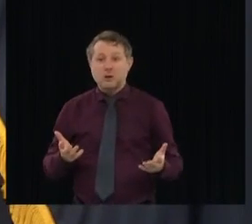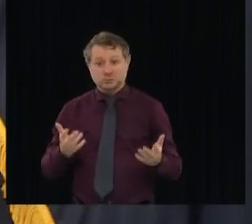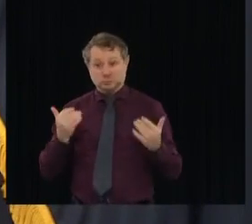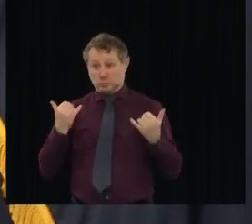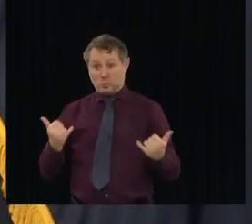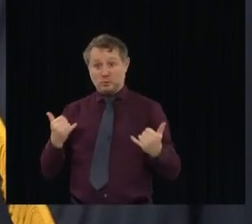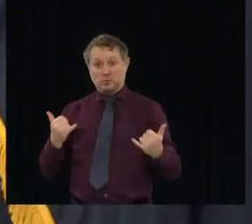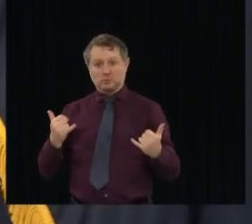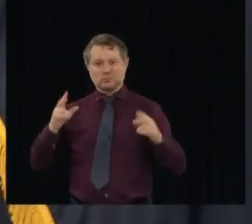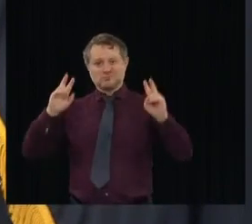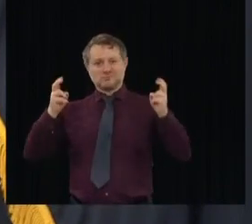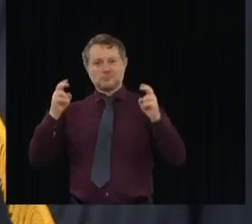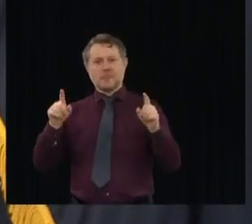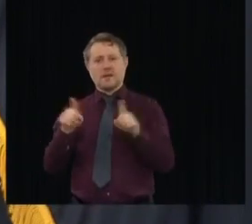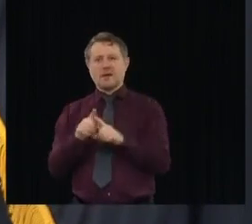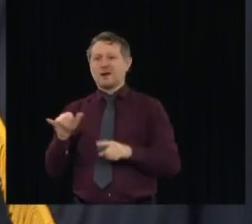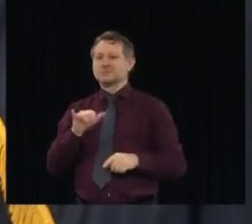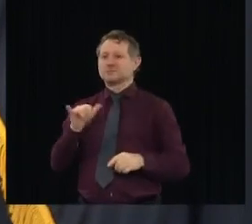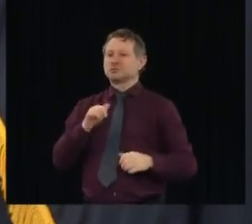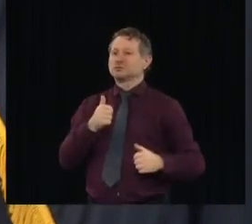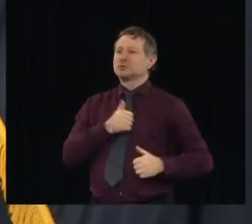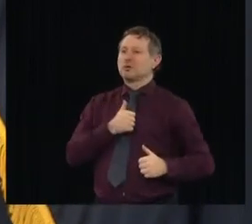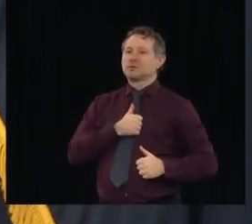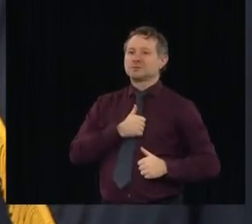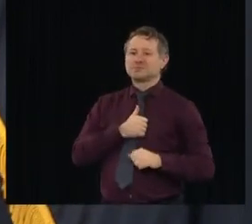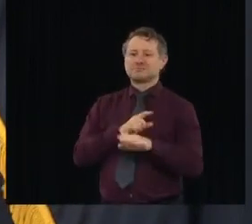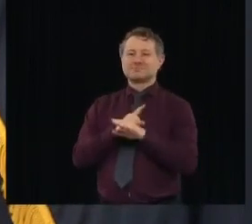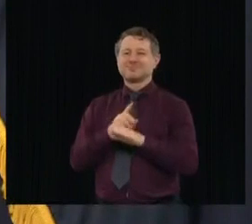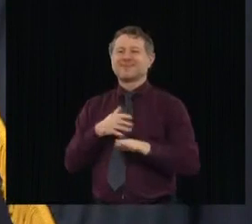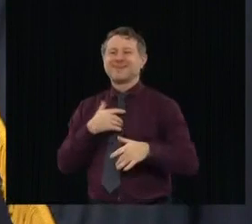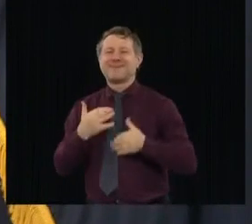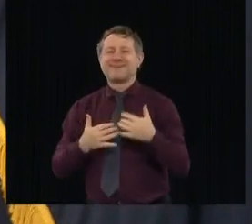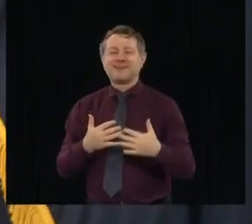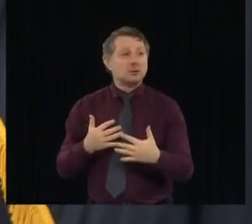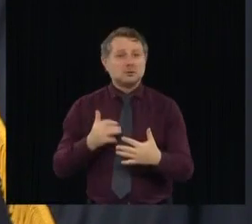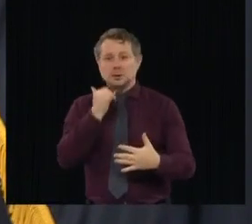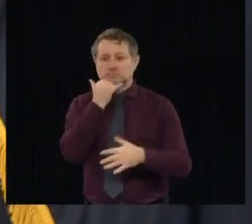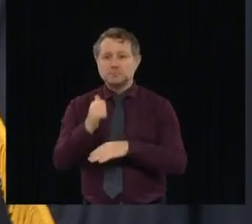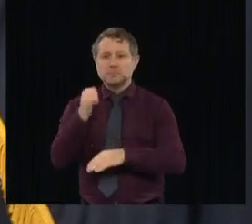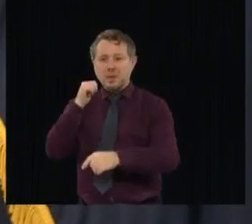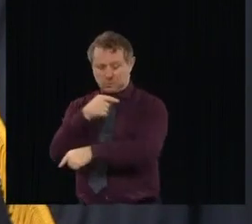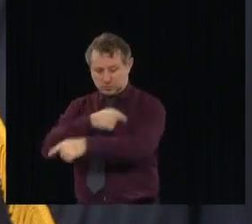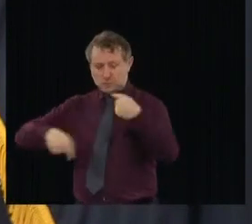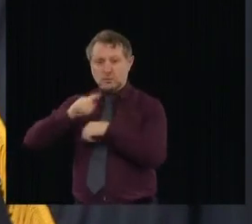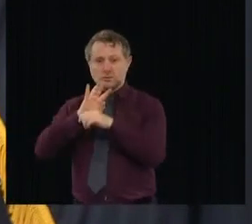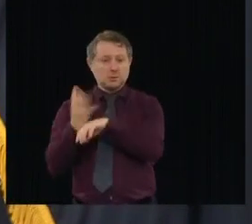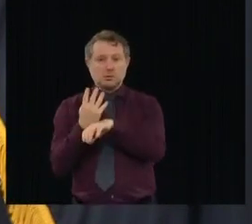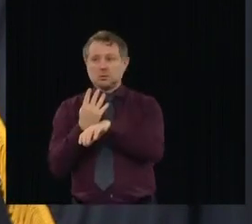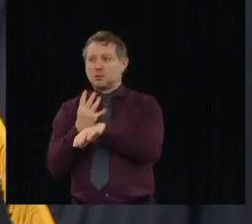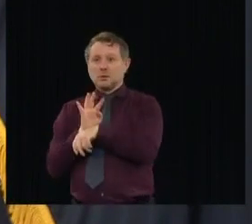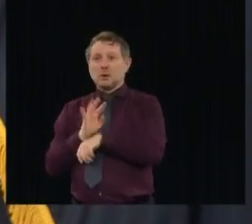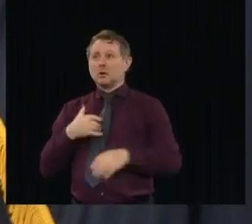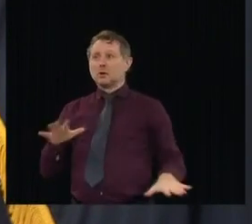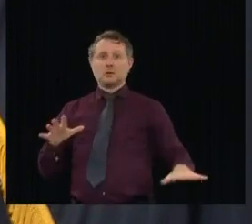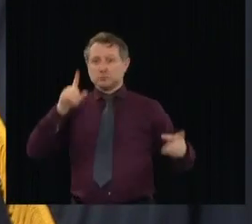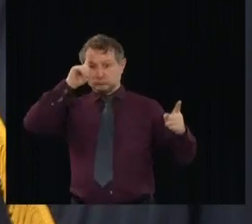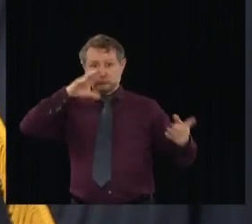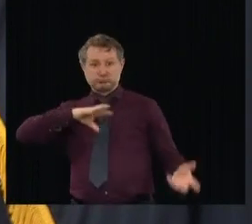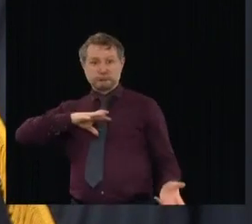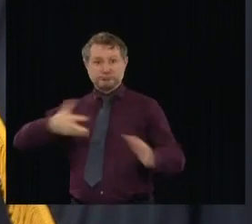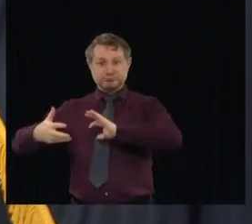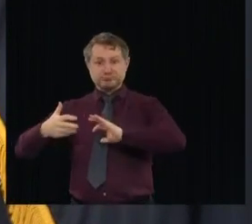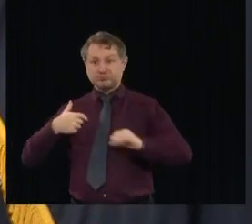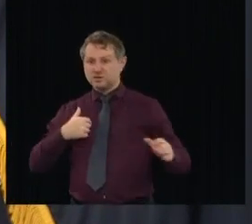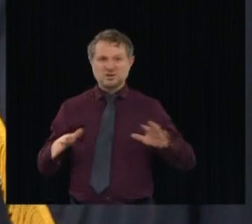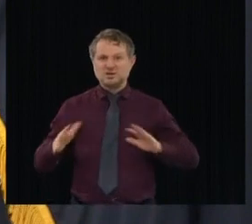right? There was also an about face. If you have the virus and you have the antibodies, you're